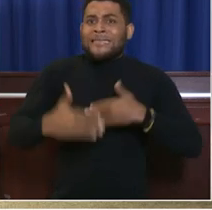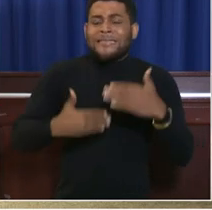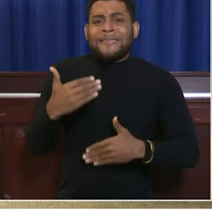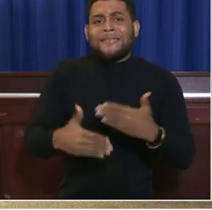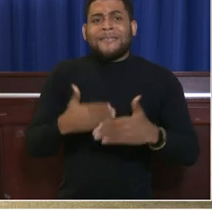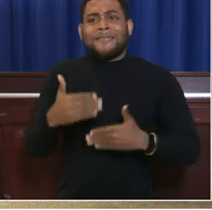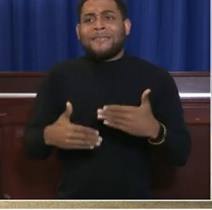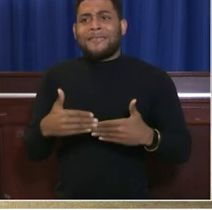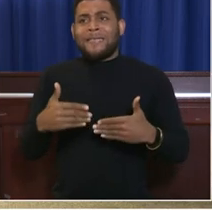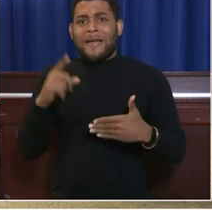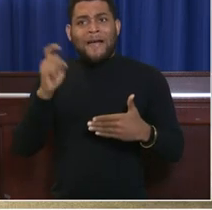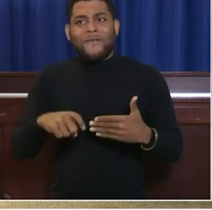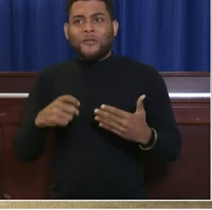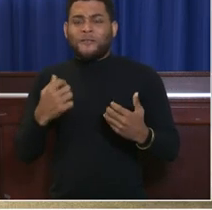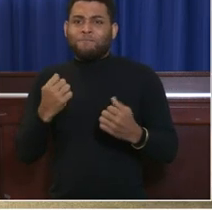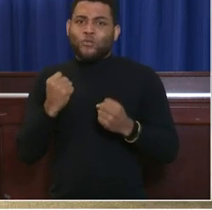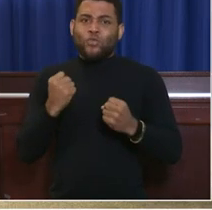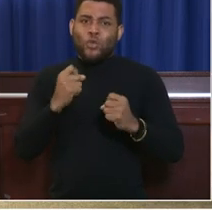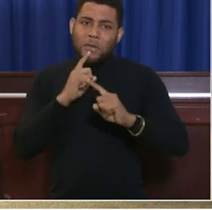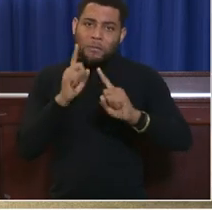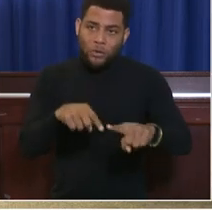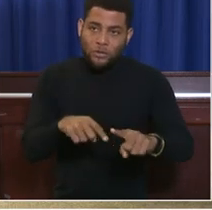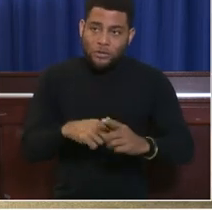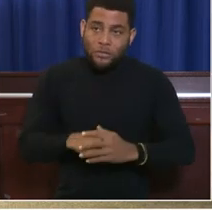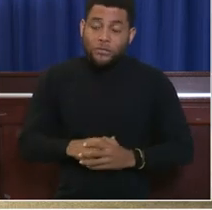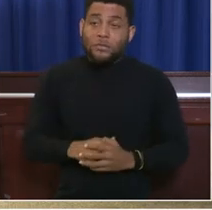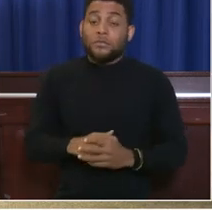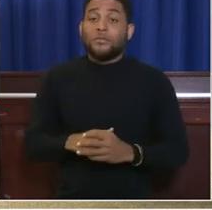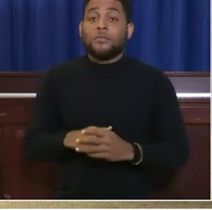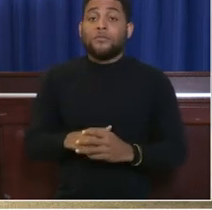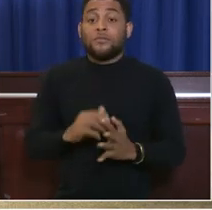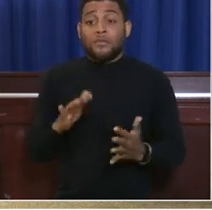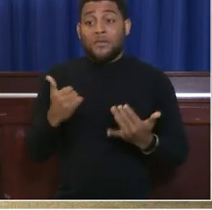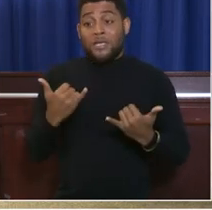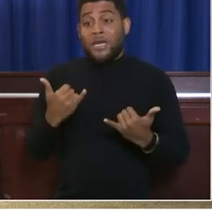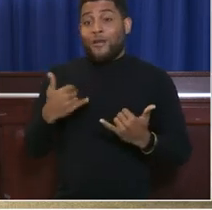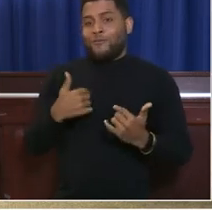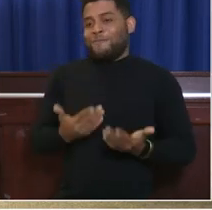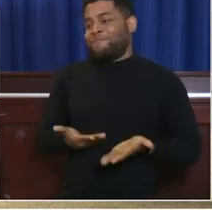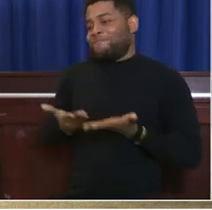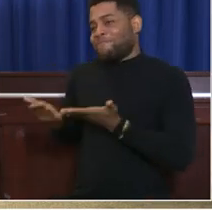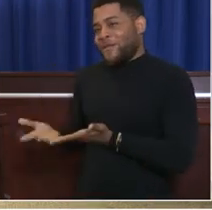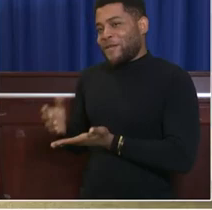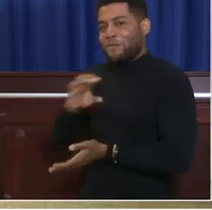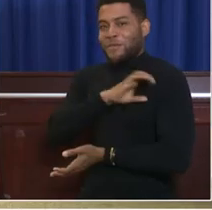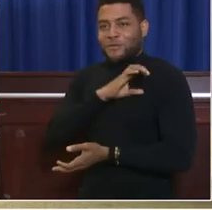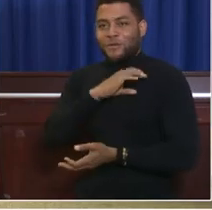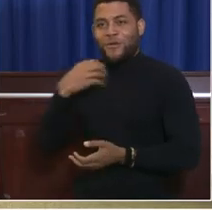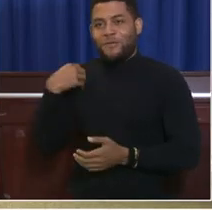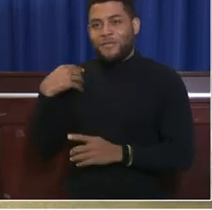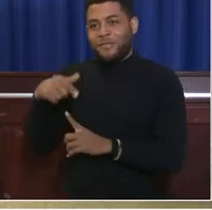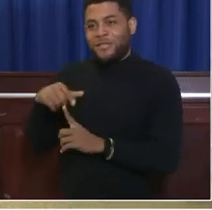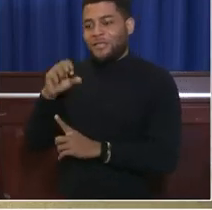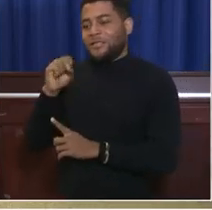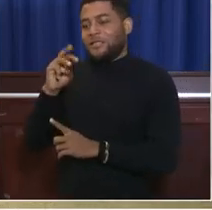responsive. So with that, I want to turn it over to Chief Smith to brief you on Operation Trident.